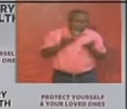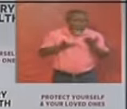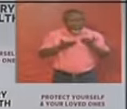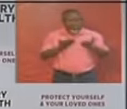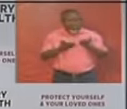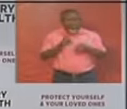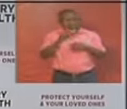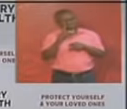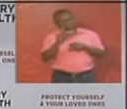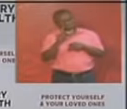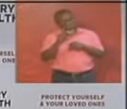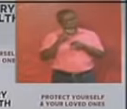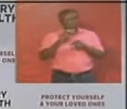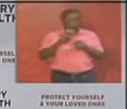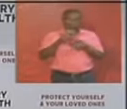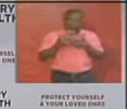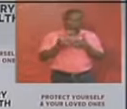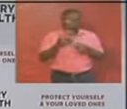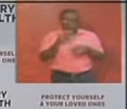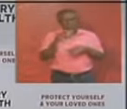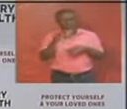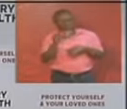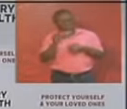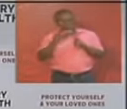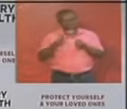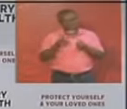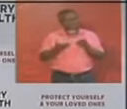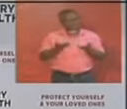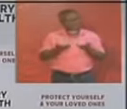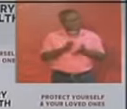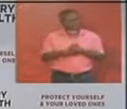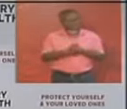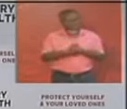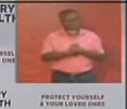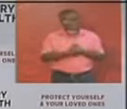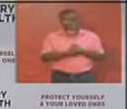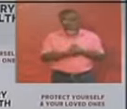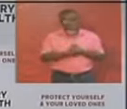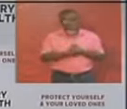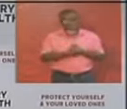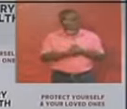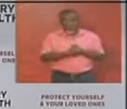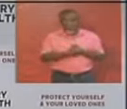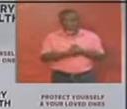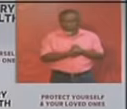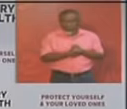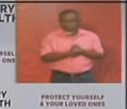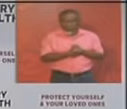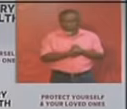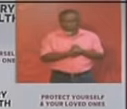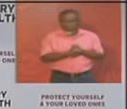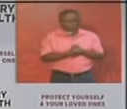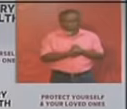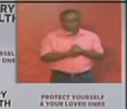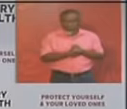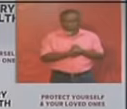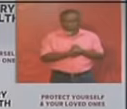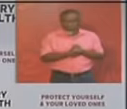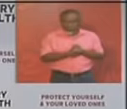persons, and they are mild. We did have a number of persons in Tobago experience absolutely no notable side effects